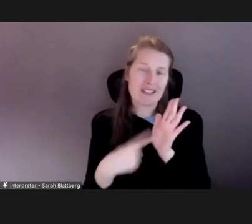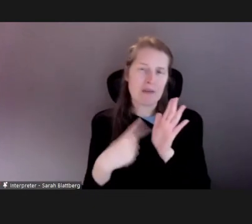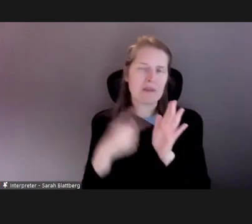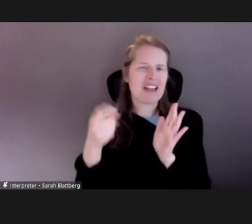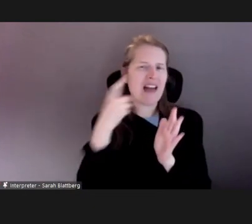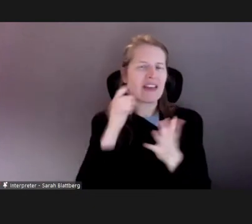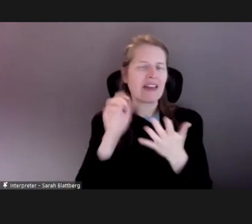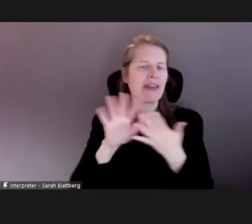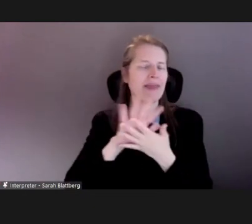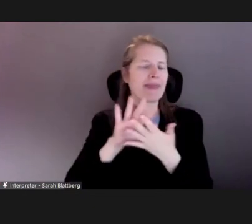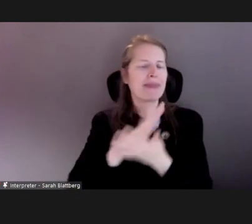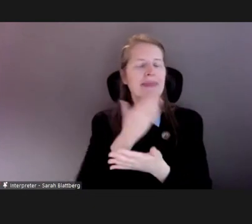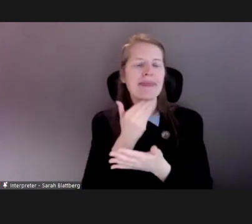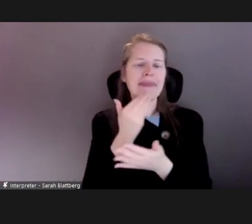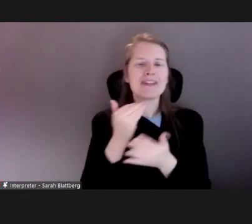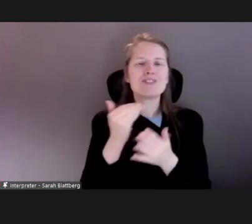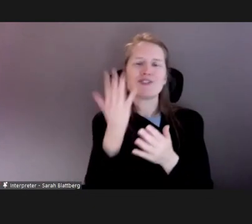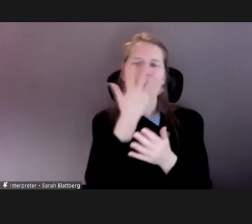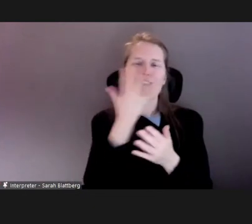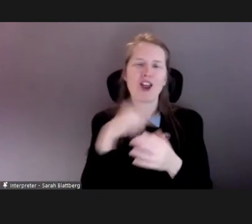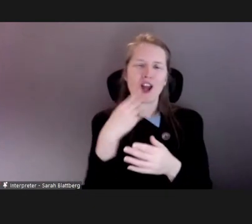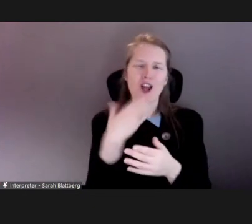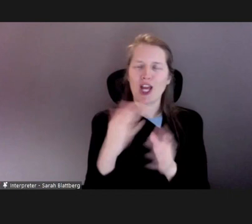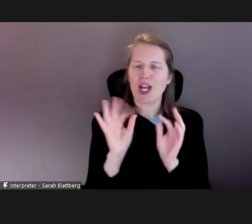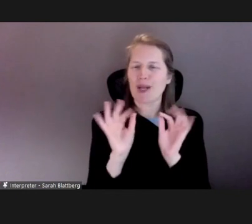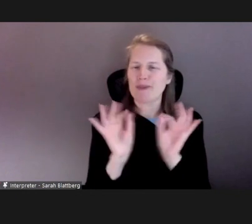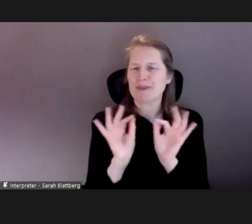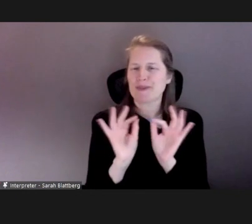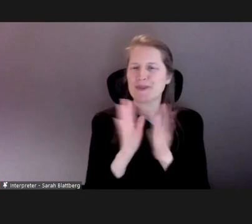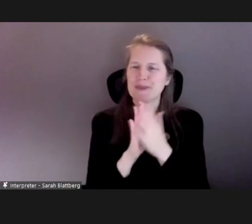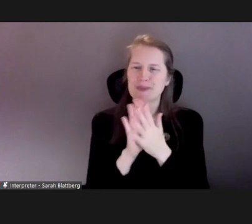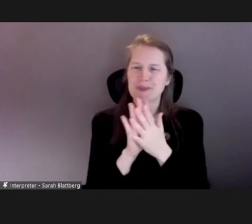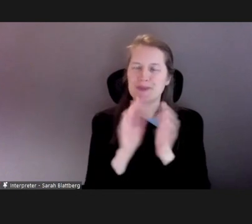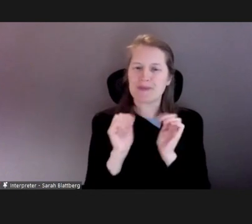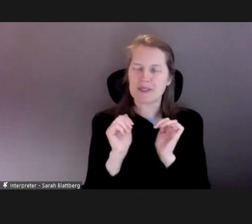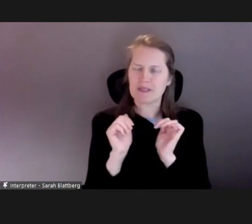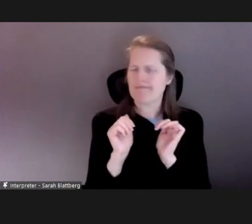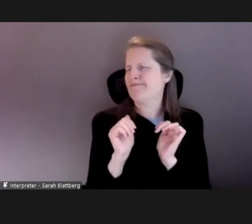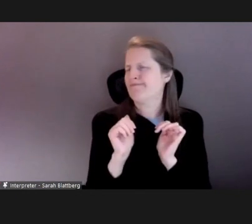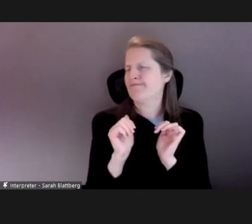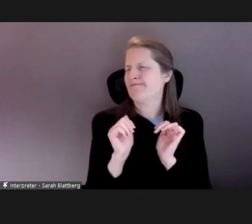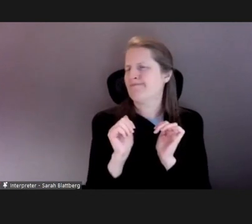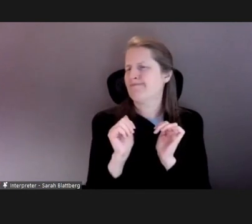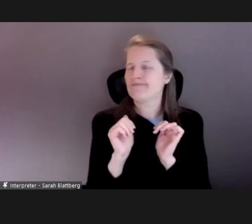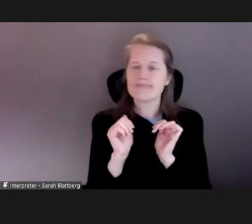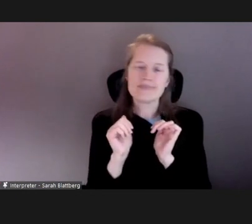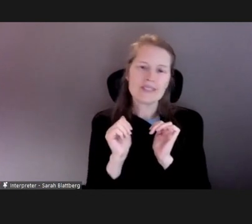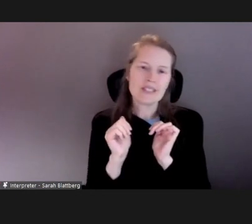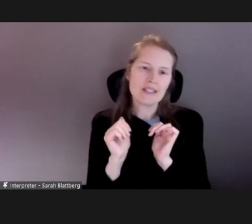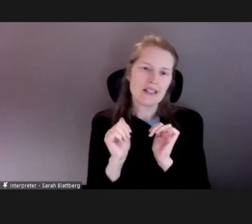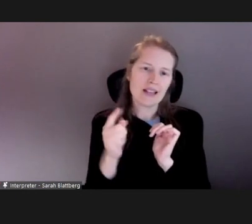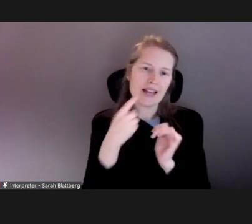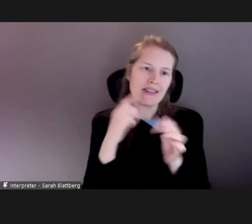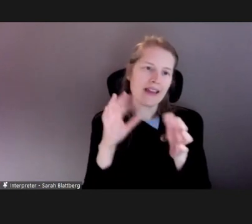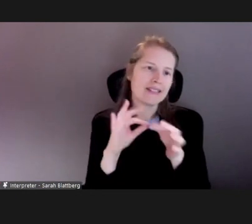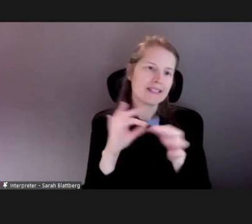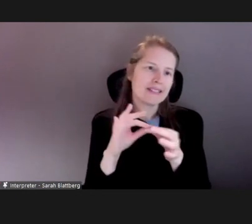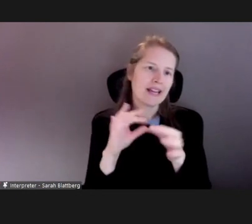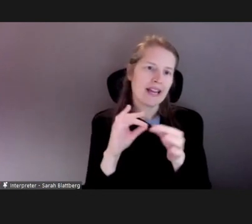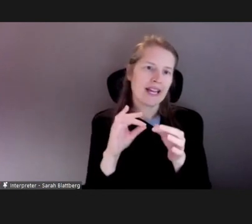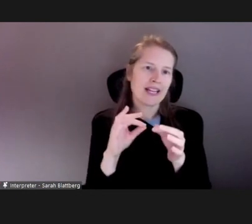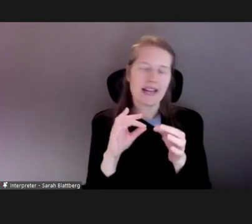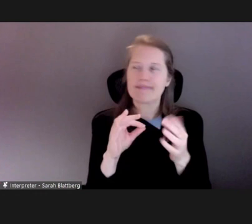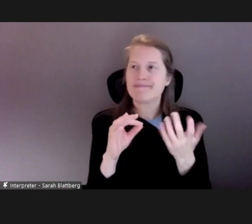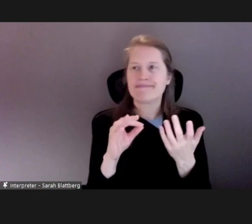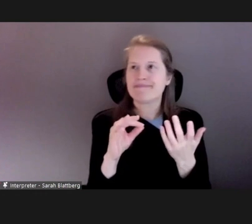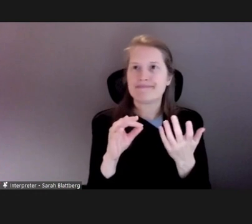sugarcoating some of the things that they have to offer. And of course they talk about a money figure,